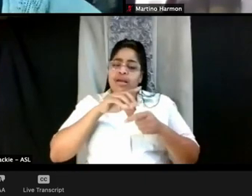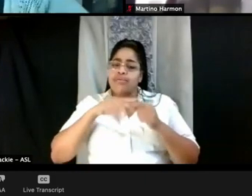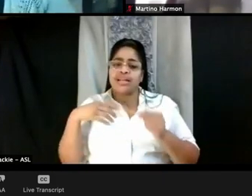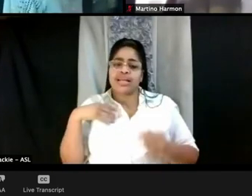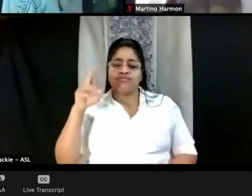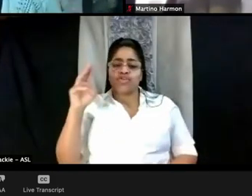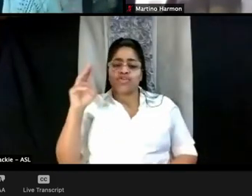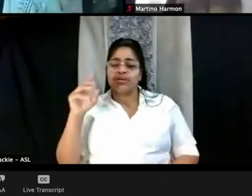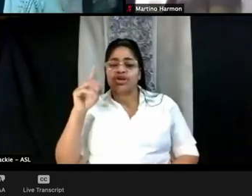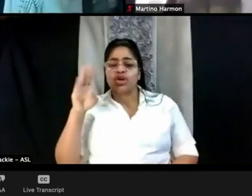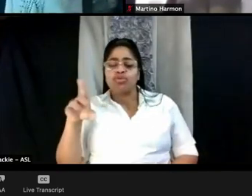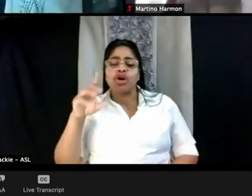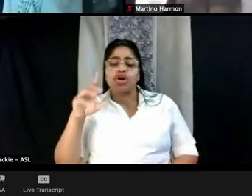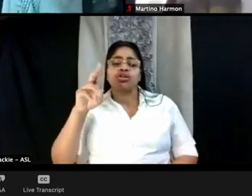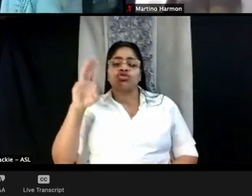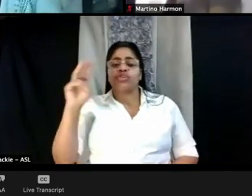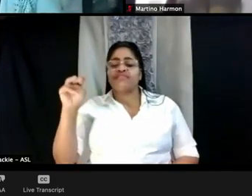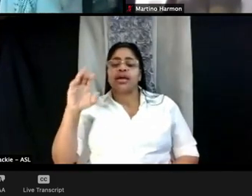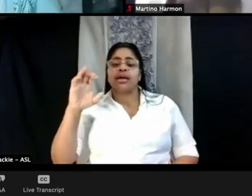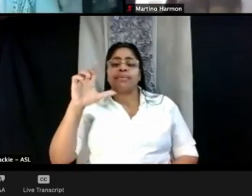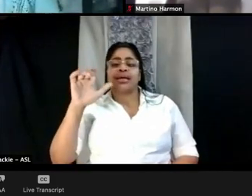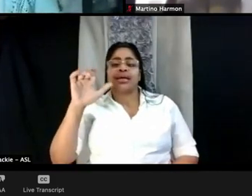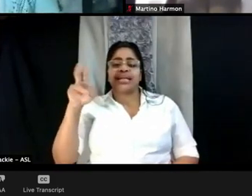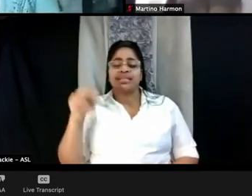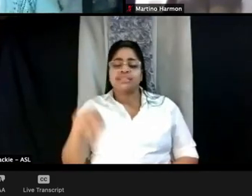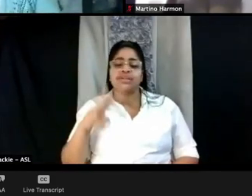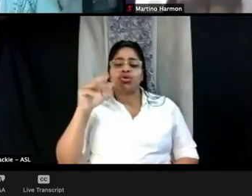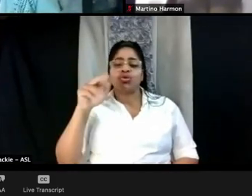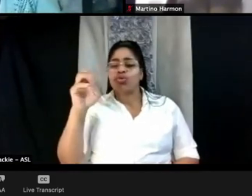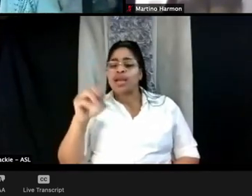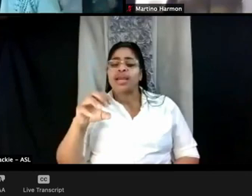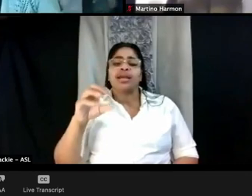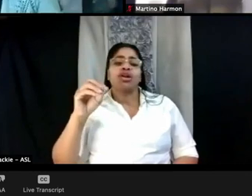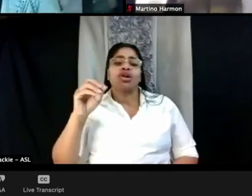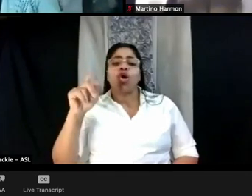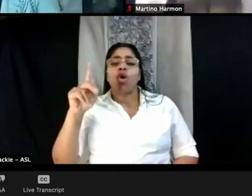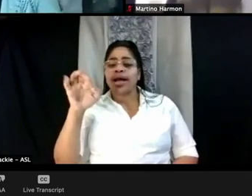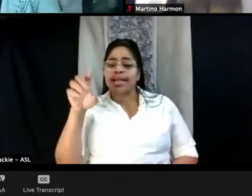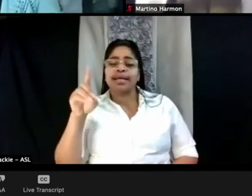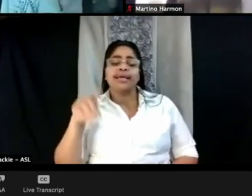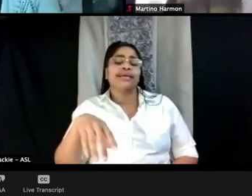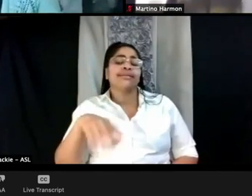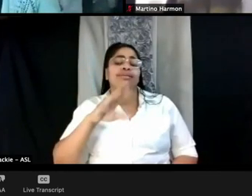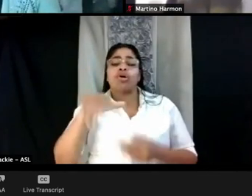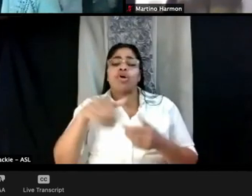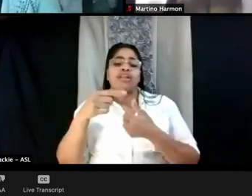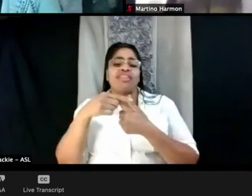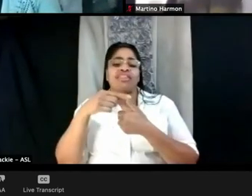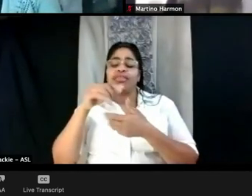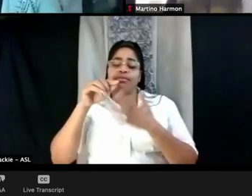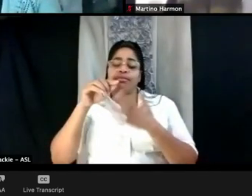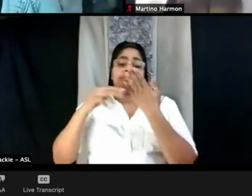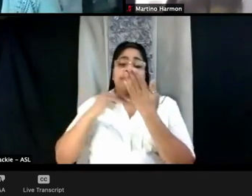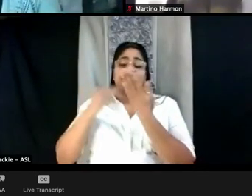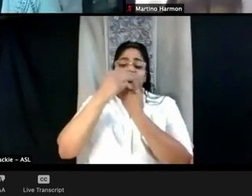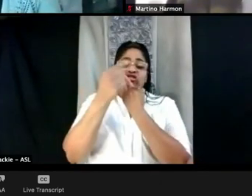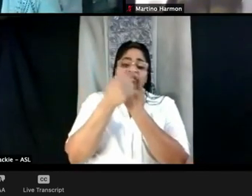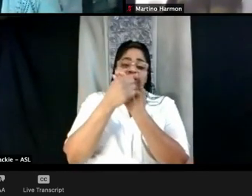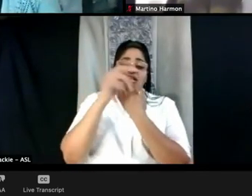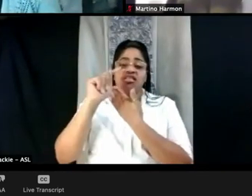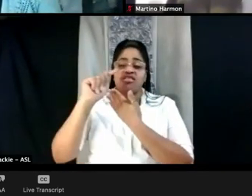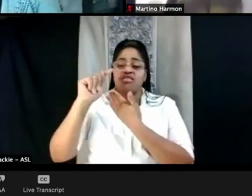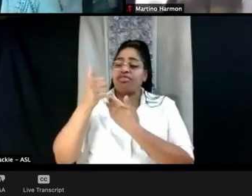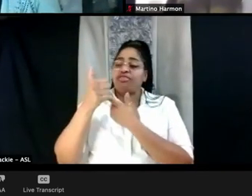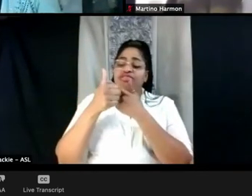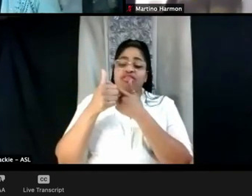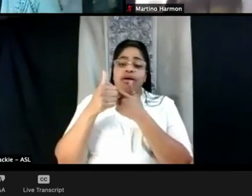Dearborn campuses. So Wayne and Oakland County, Genesee County, all of the Thumb area. And we also have clinics for Michigan medicine